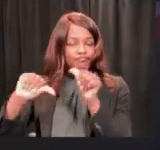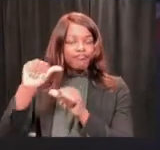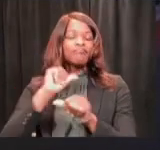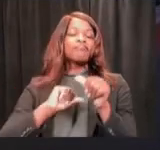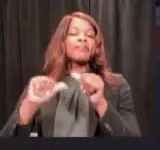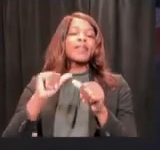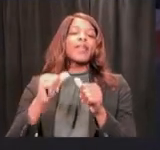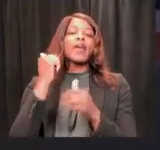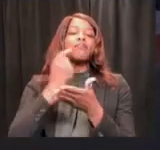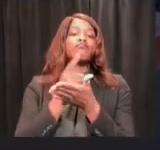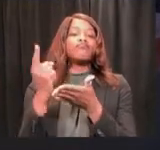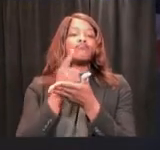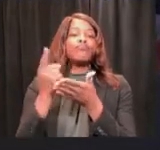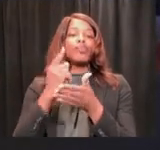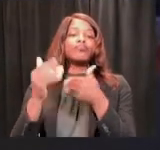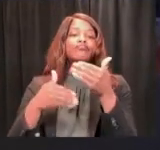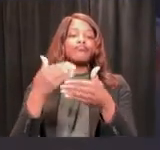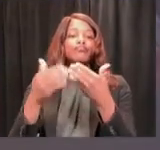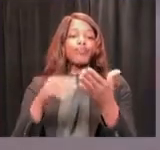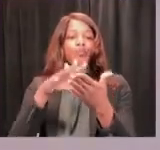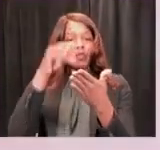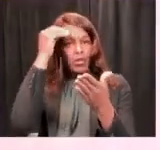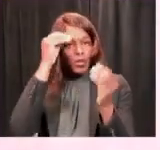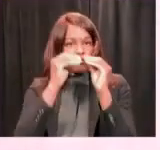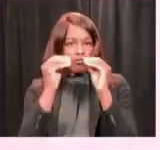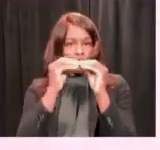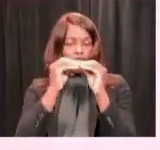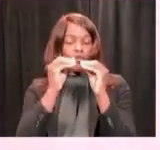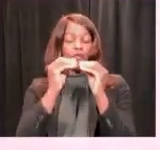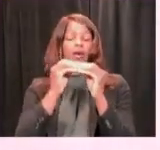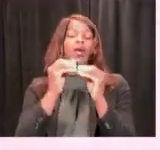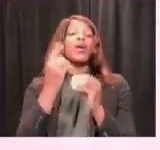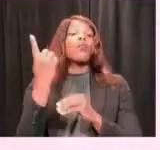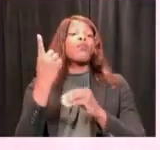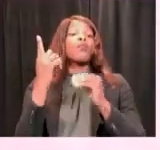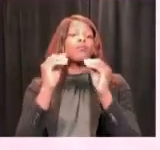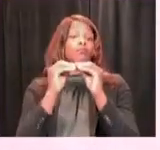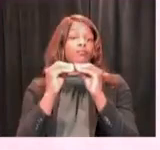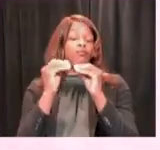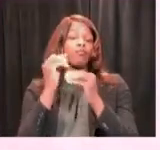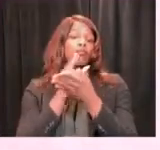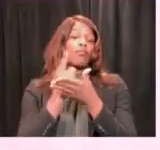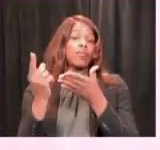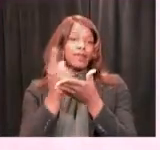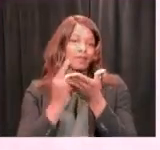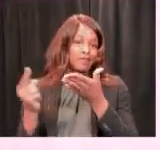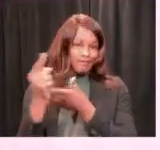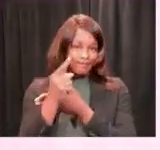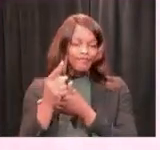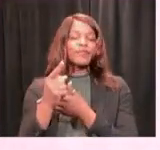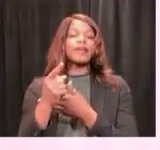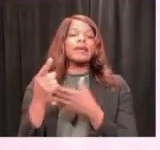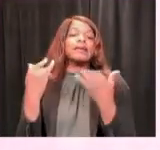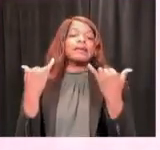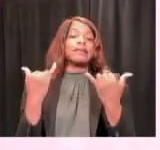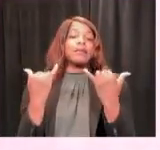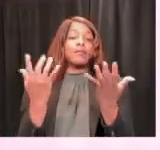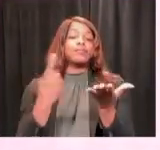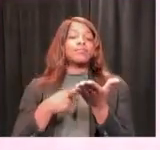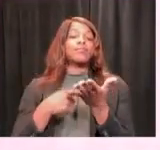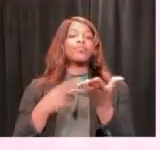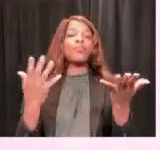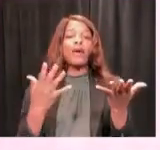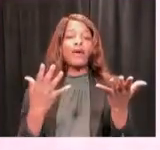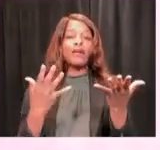we are walking through God's word. We got one more week next week. But today I want to talk about family baggage, right?